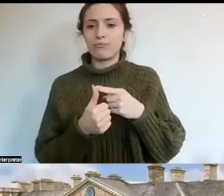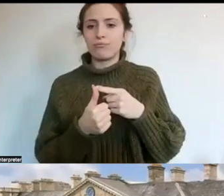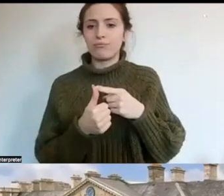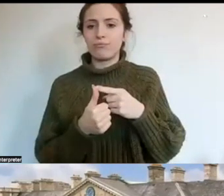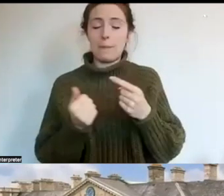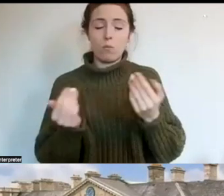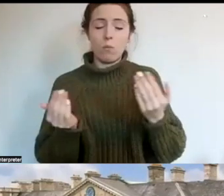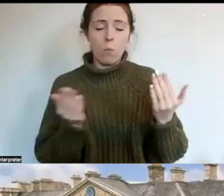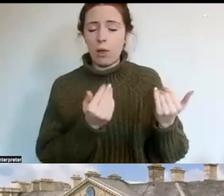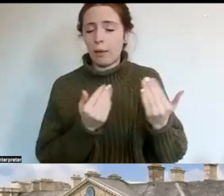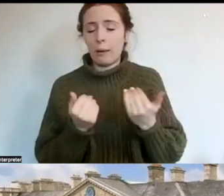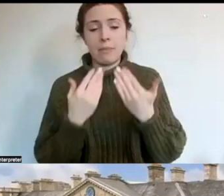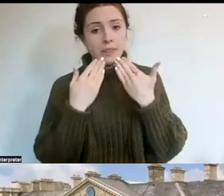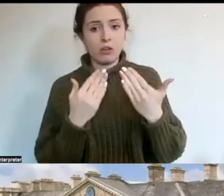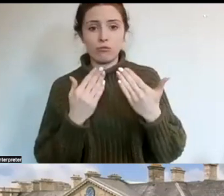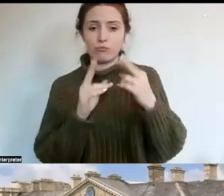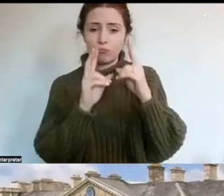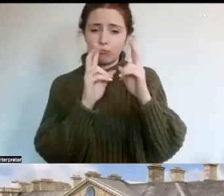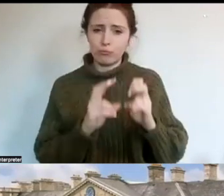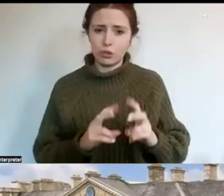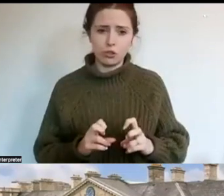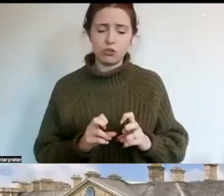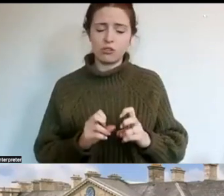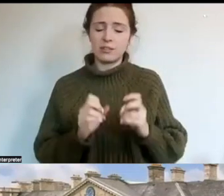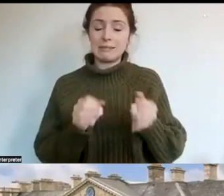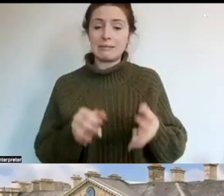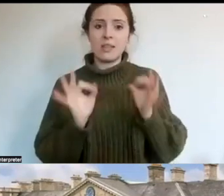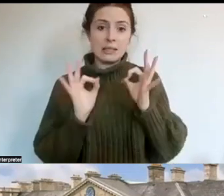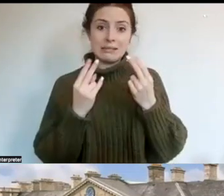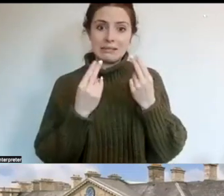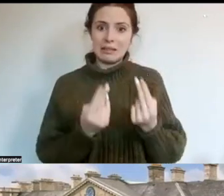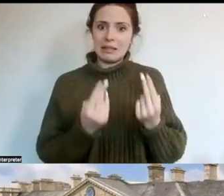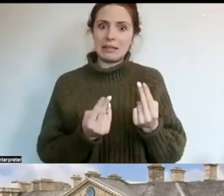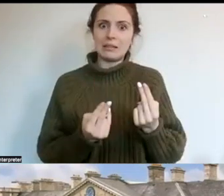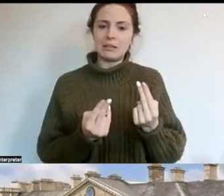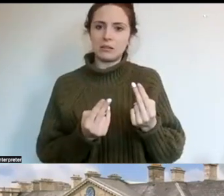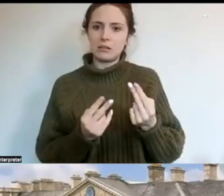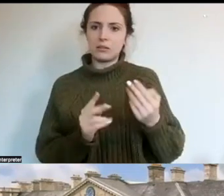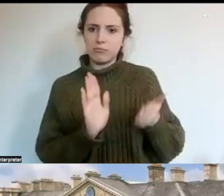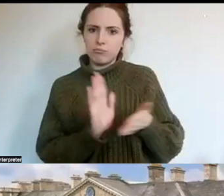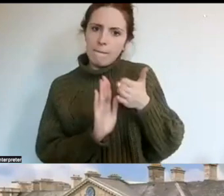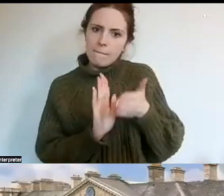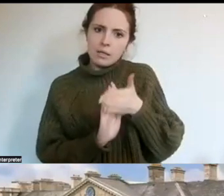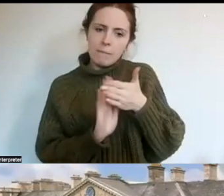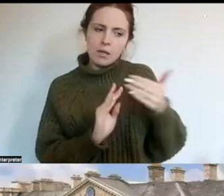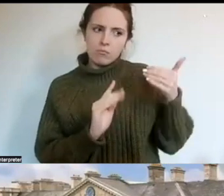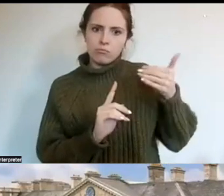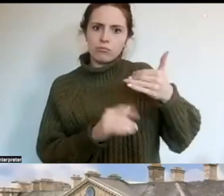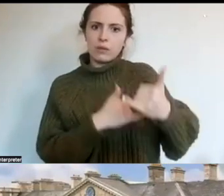research, and it's fantastic to have it. It really kind of builds on what we've been hearing from services, you know, over the years, and it's